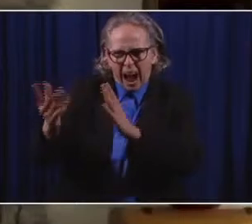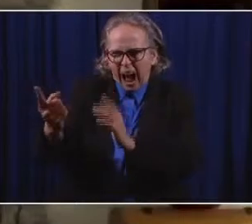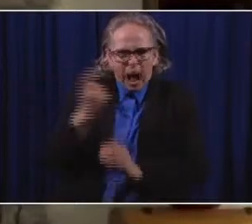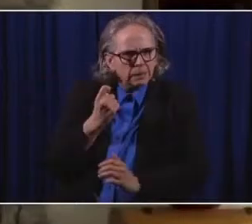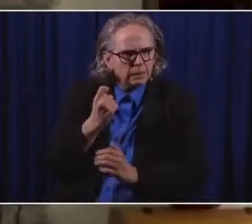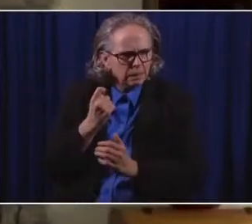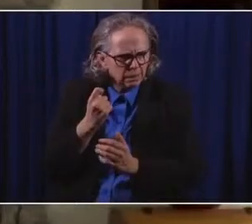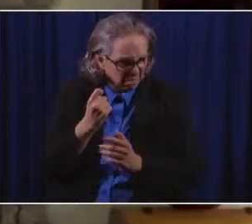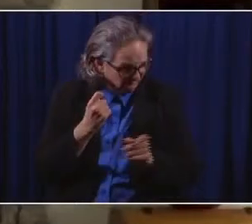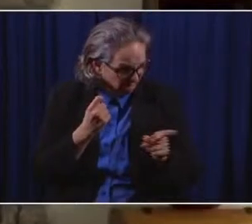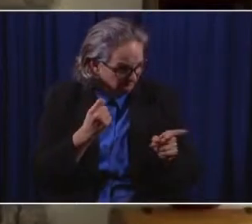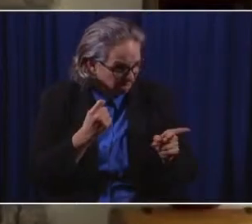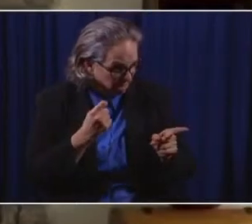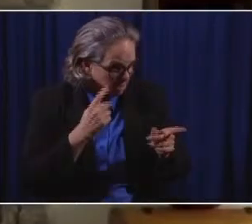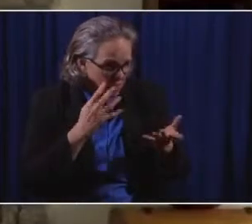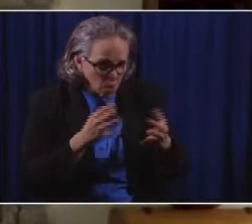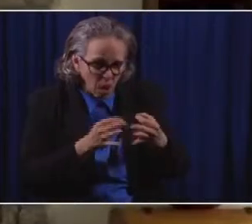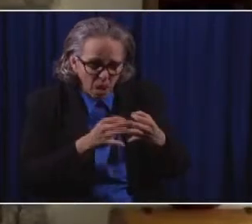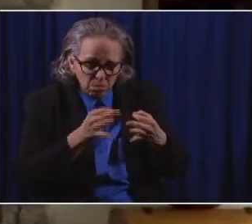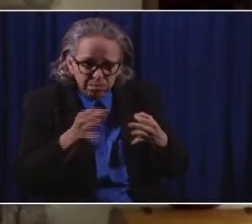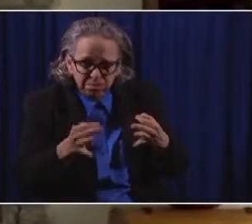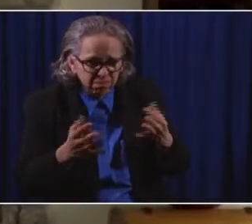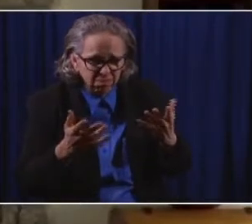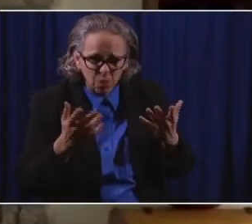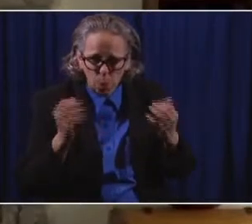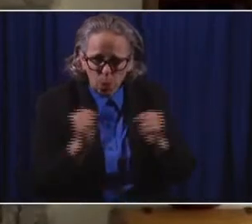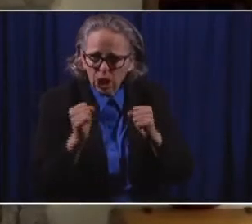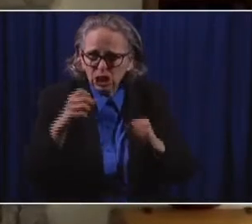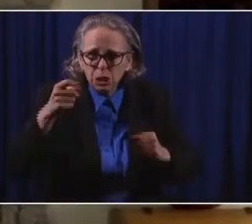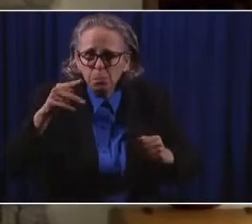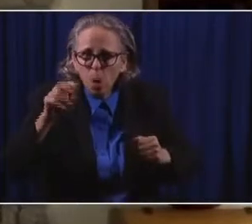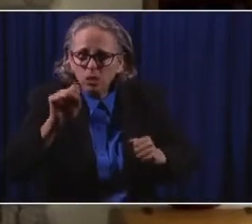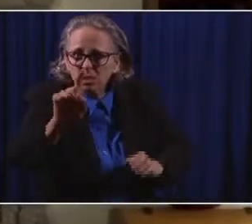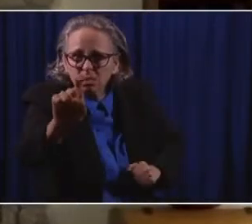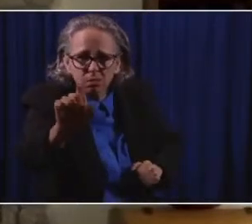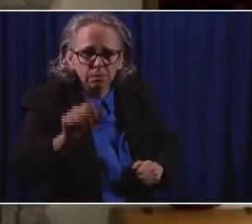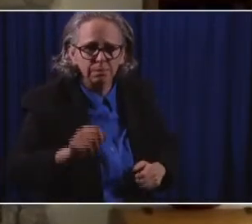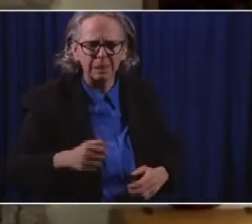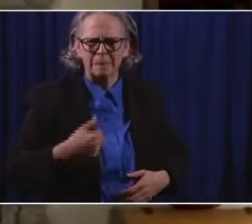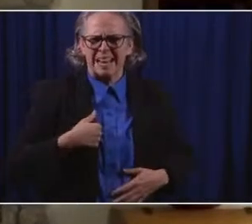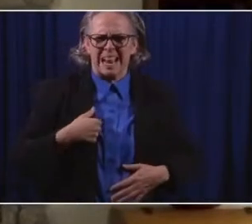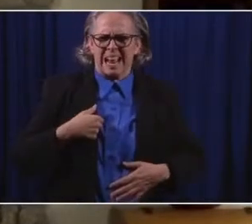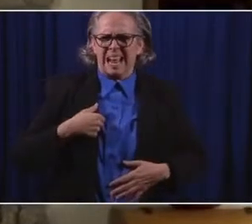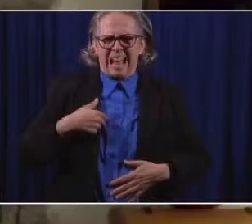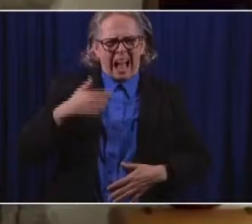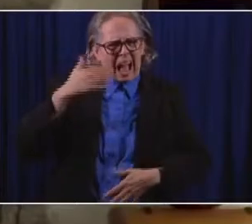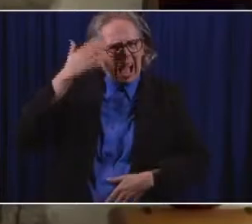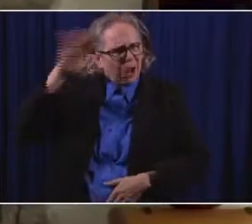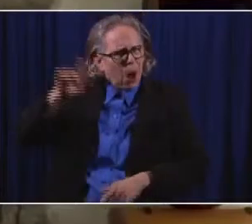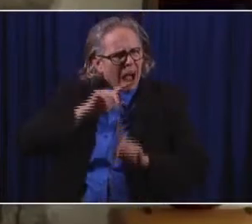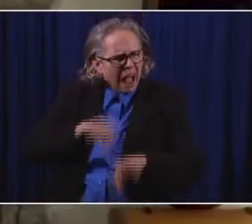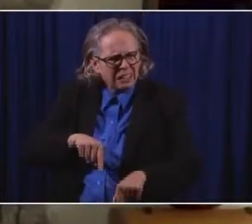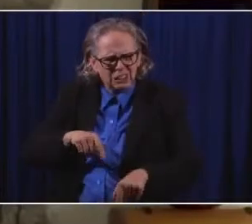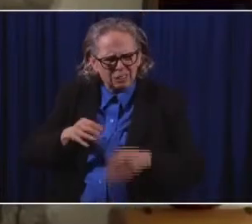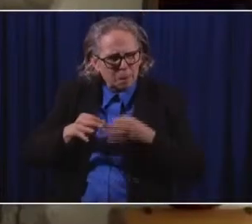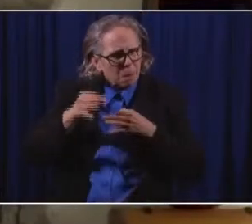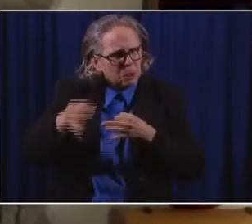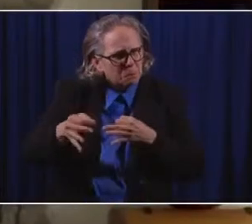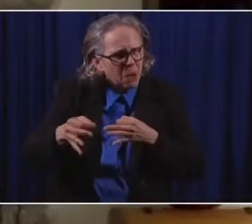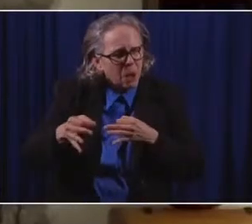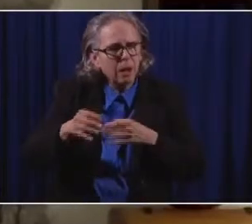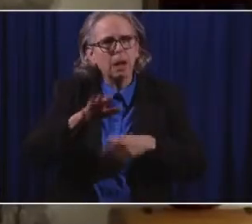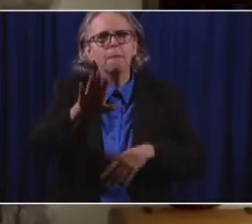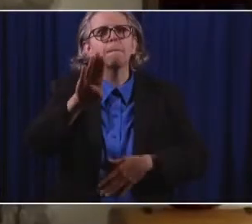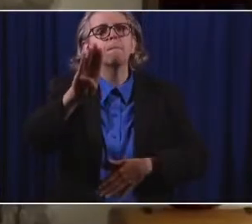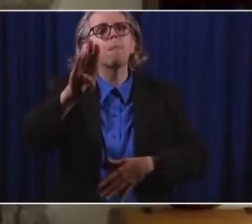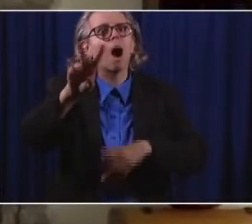into January, see where we are. I don't know the answer, Scott, but I know what I can tell you